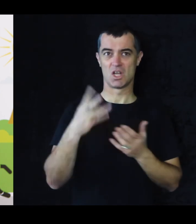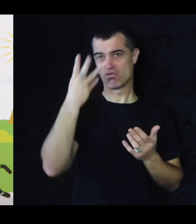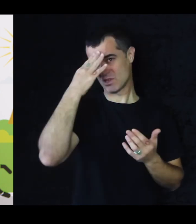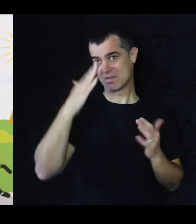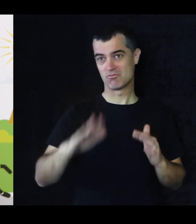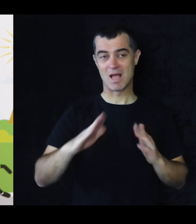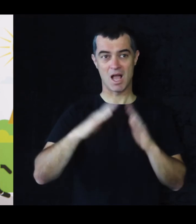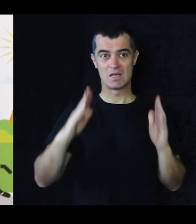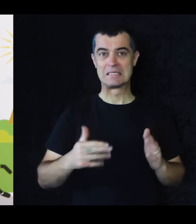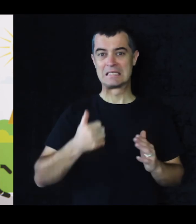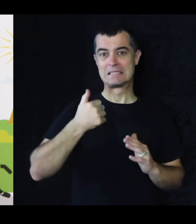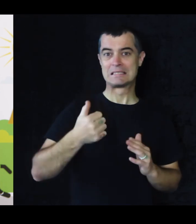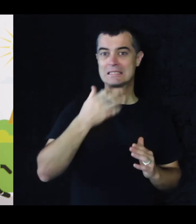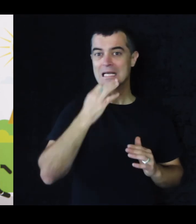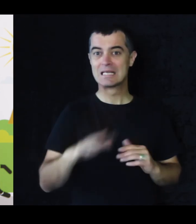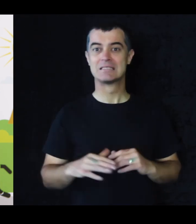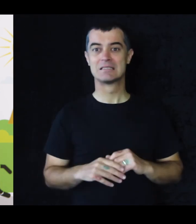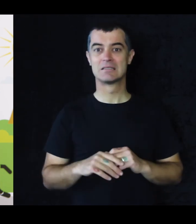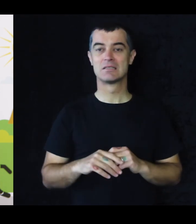house with 6 kids in it.